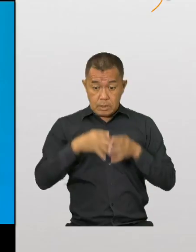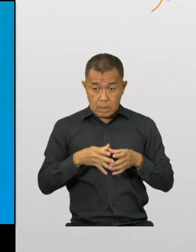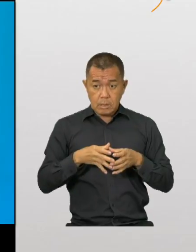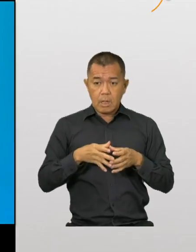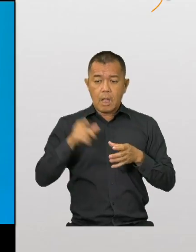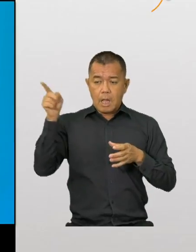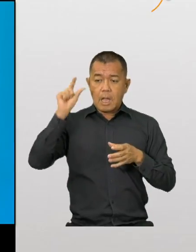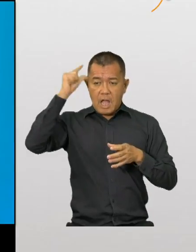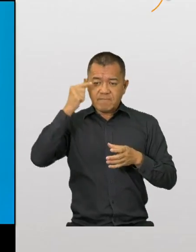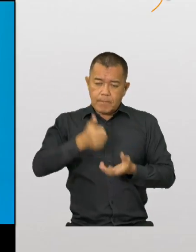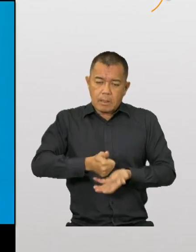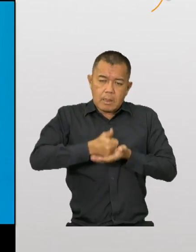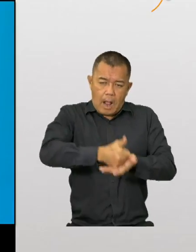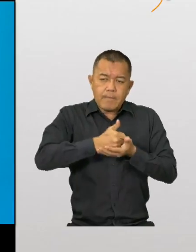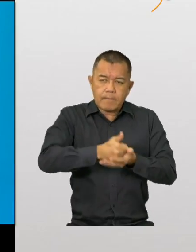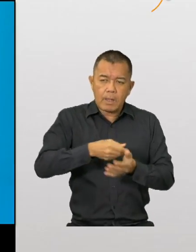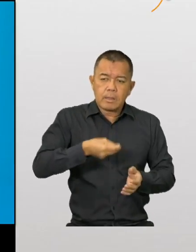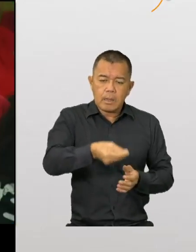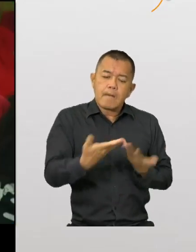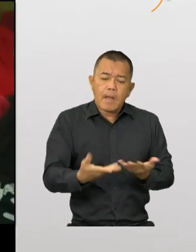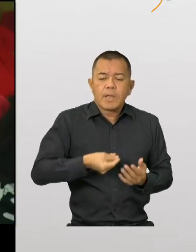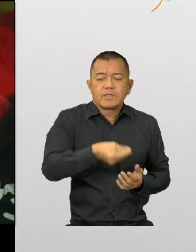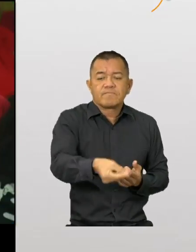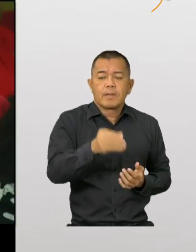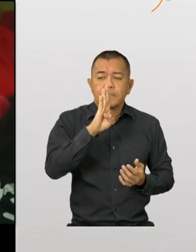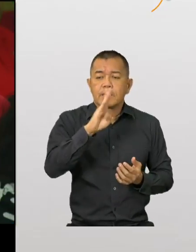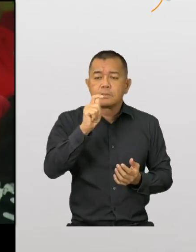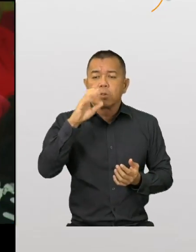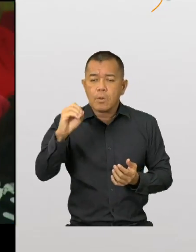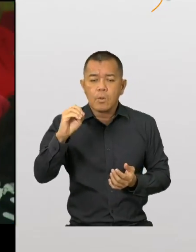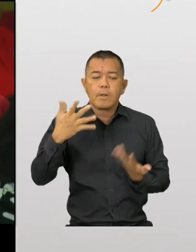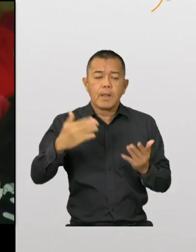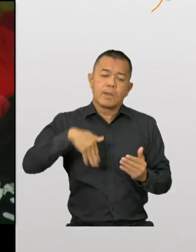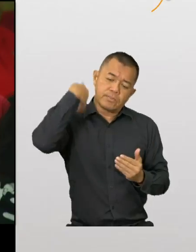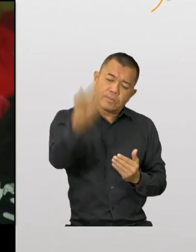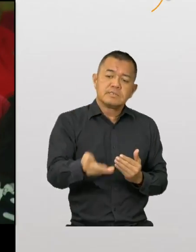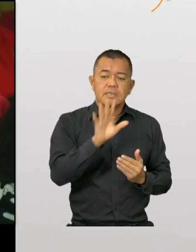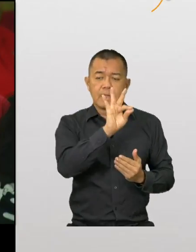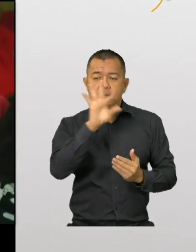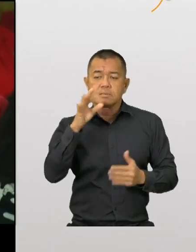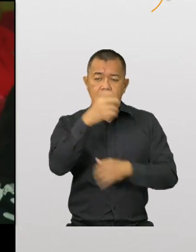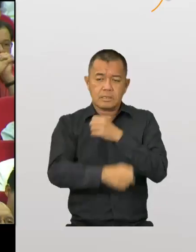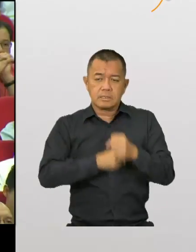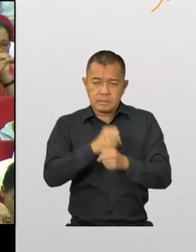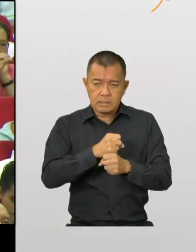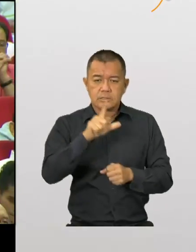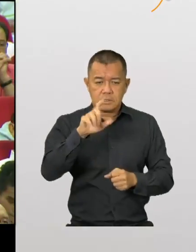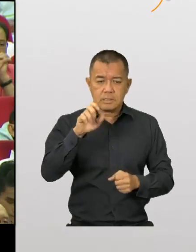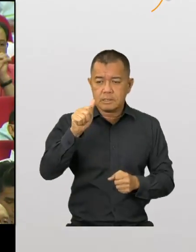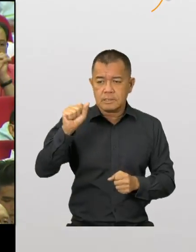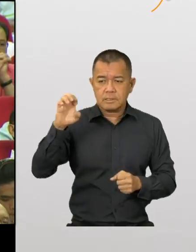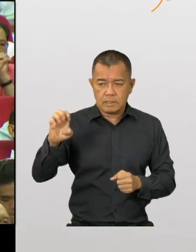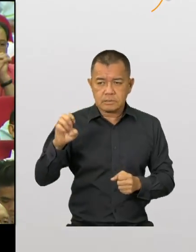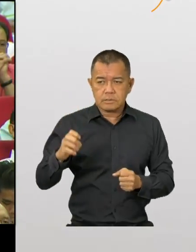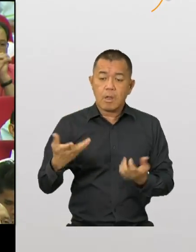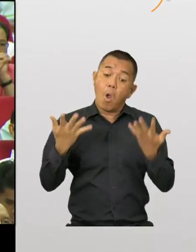fresh 99-year lease if you're eligible for another one. It may be a resale flat on a shorter and cheaper lease,